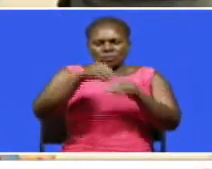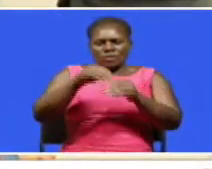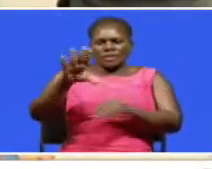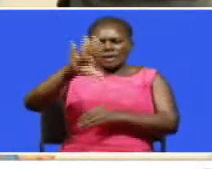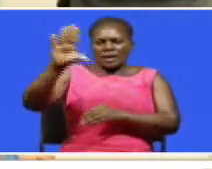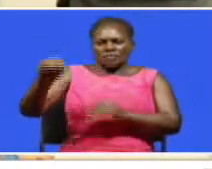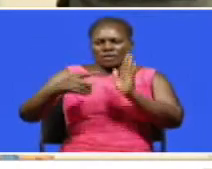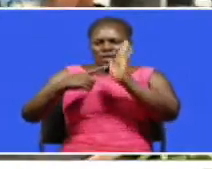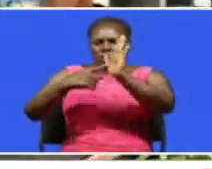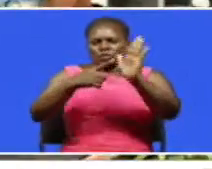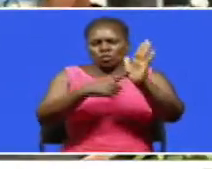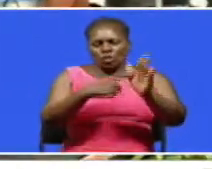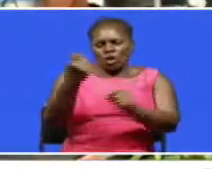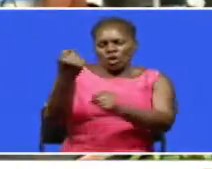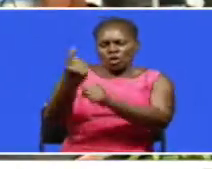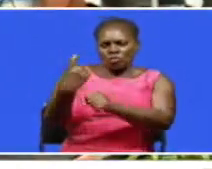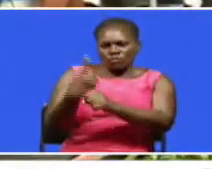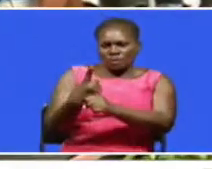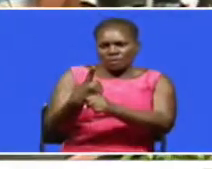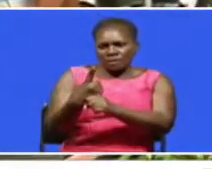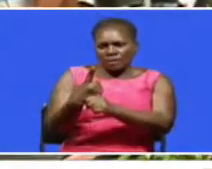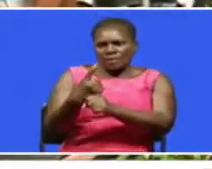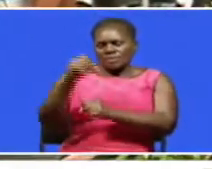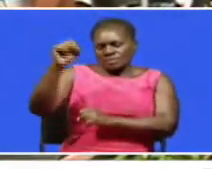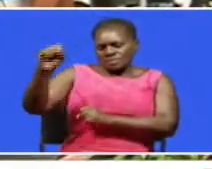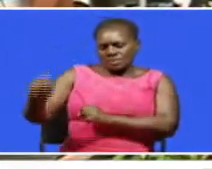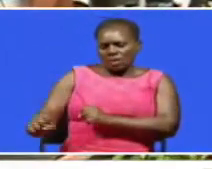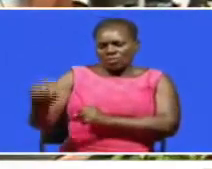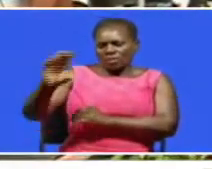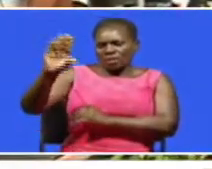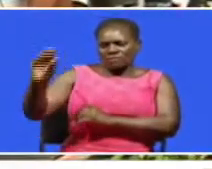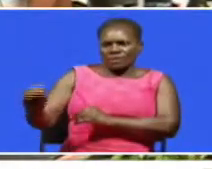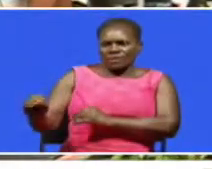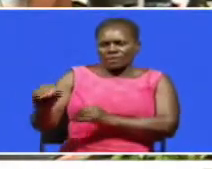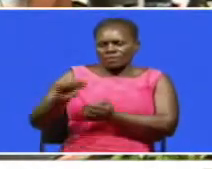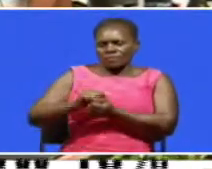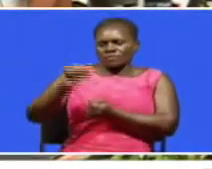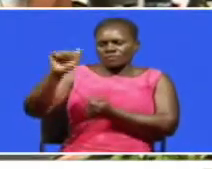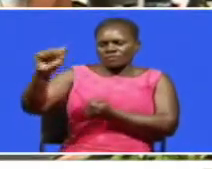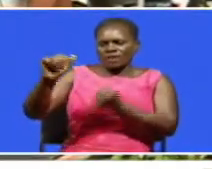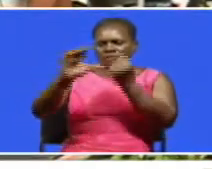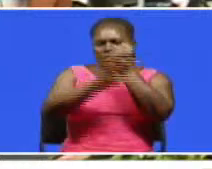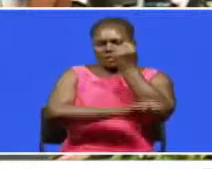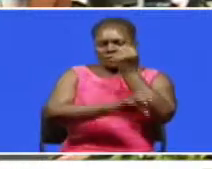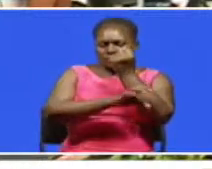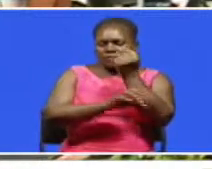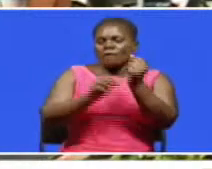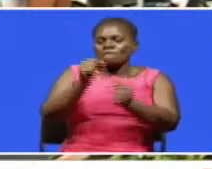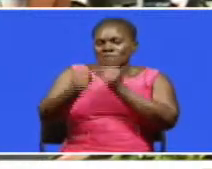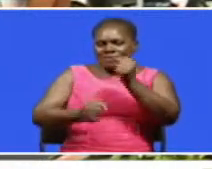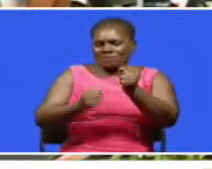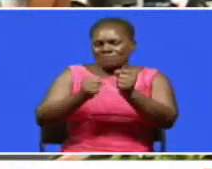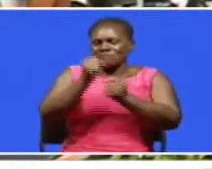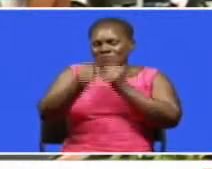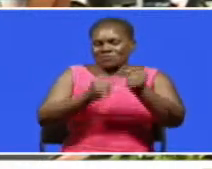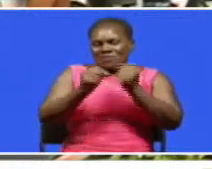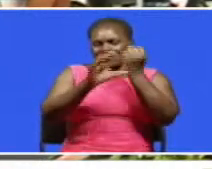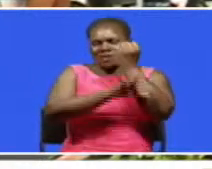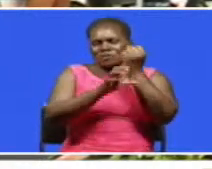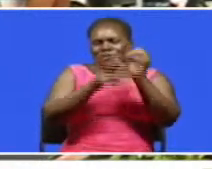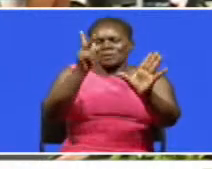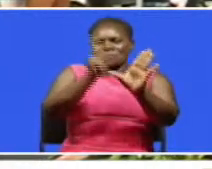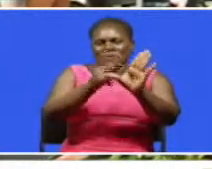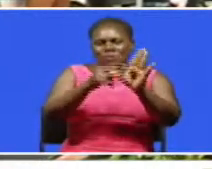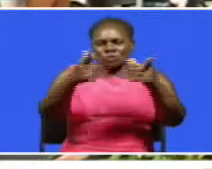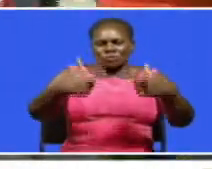Trade Fair set for November in Durban, South Africa, with 55 countries set to participate and potentially pave way